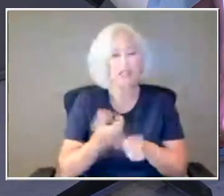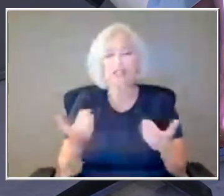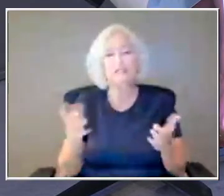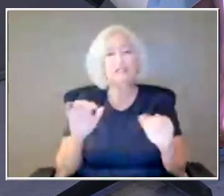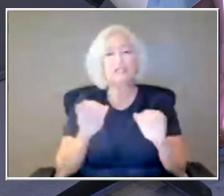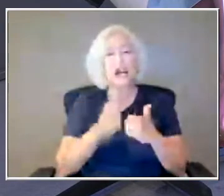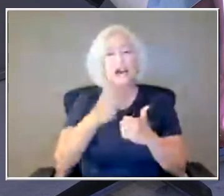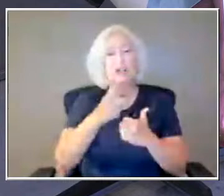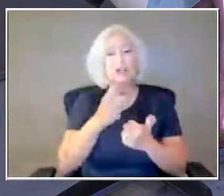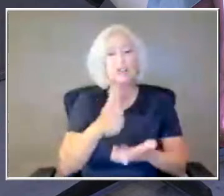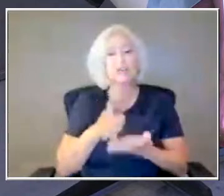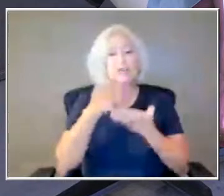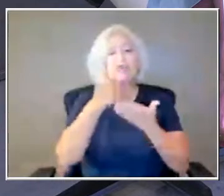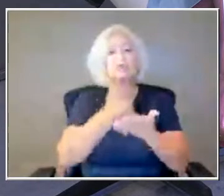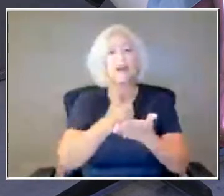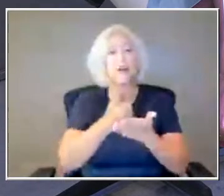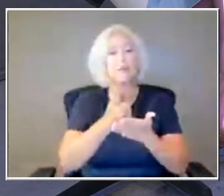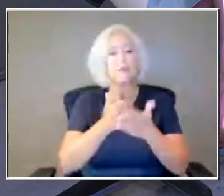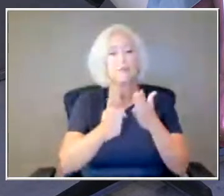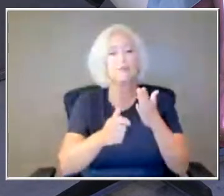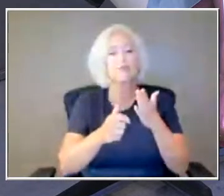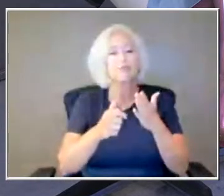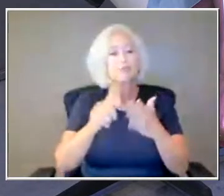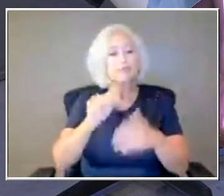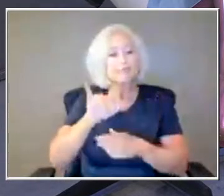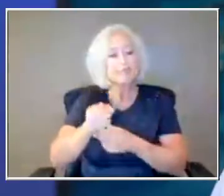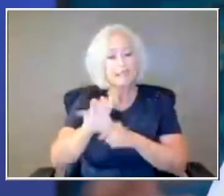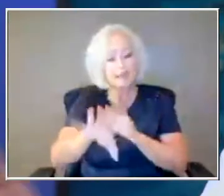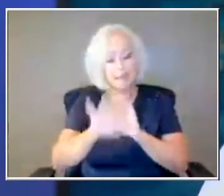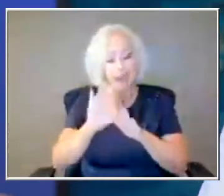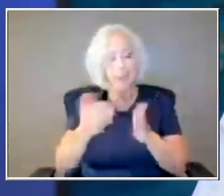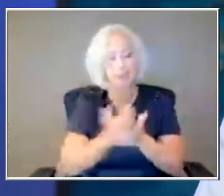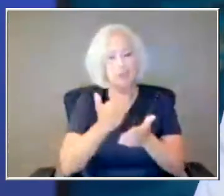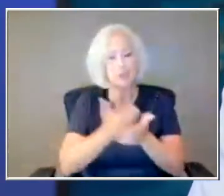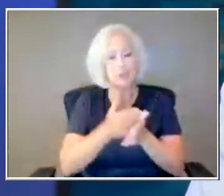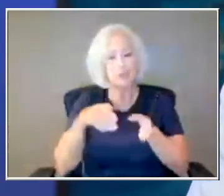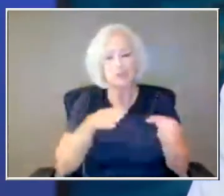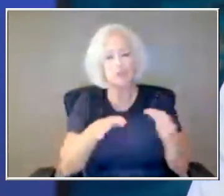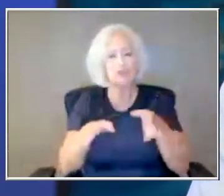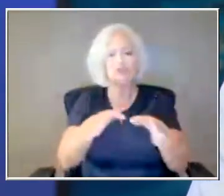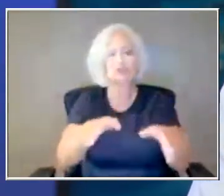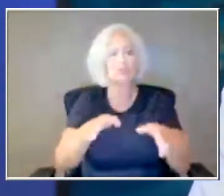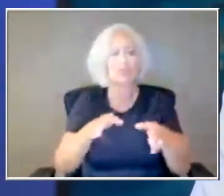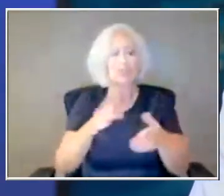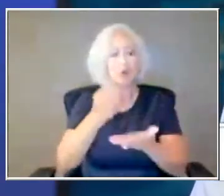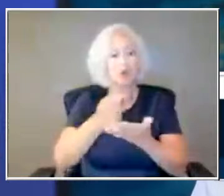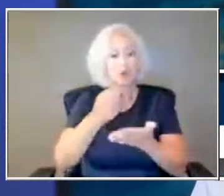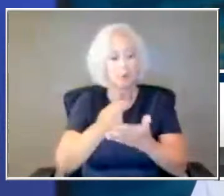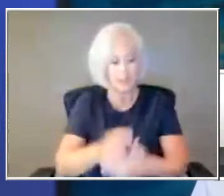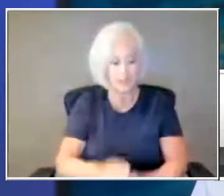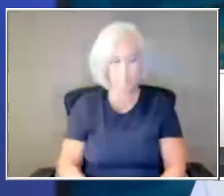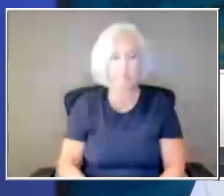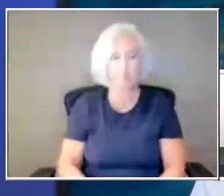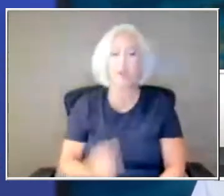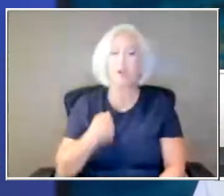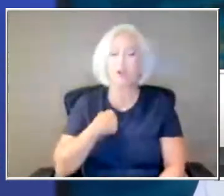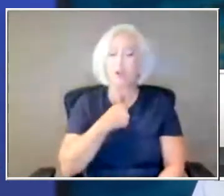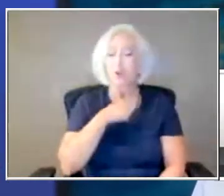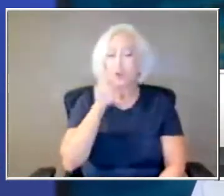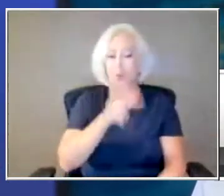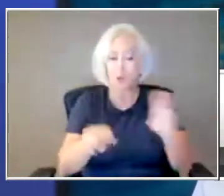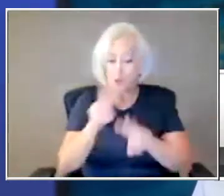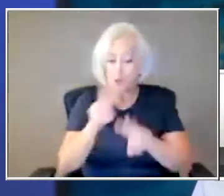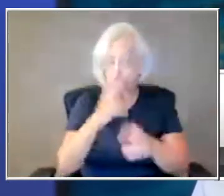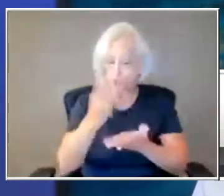a treatment path for him that could get him better? Yeah, so we walked back, and exactly what you showed here is we looked at what treatments Tim had received so far.